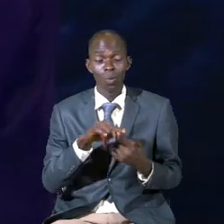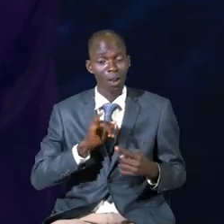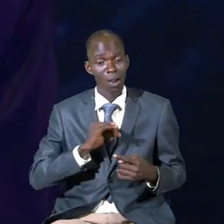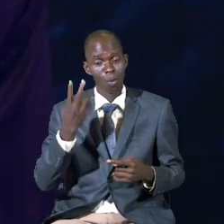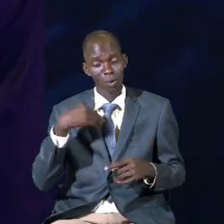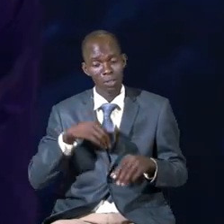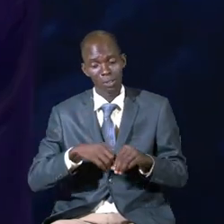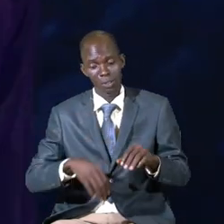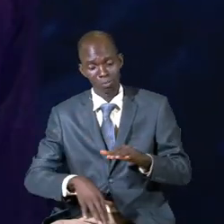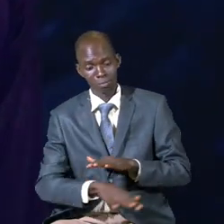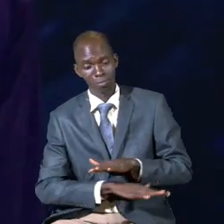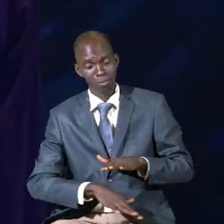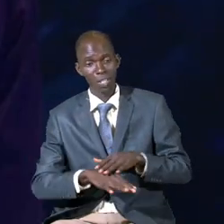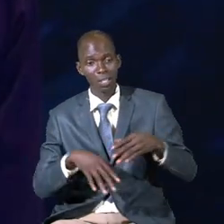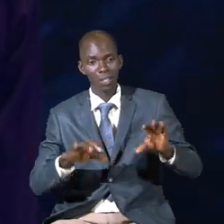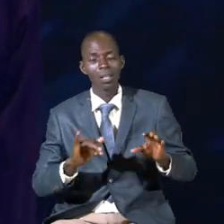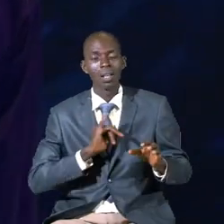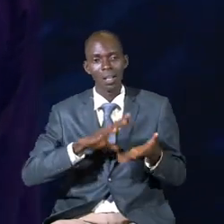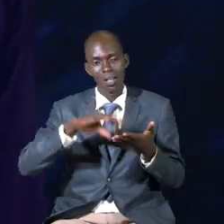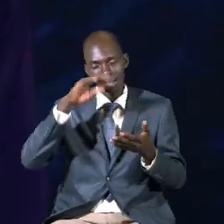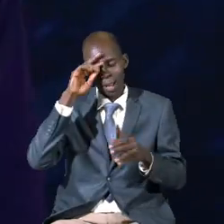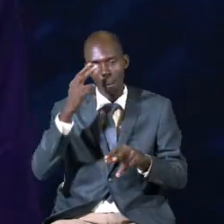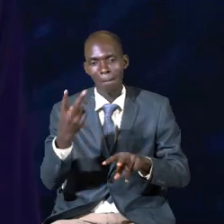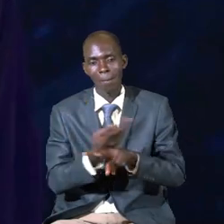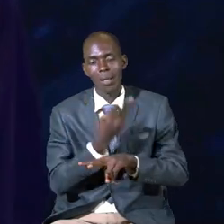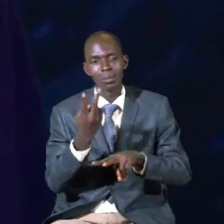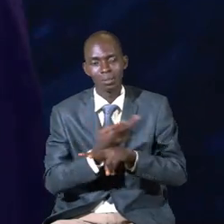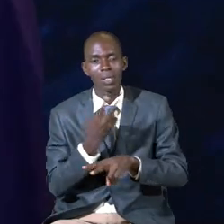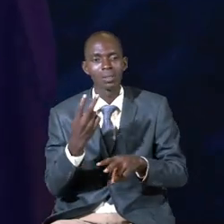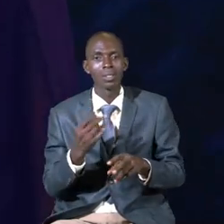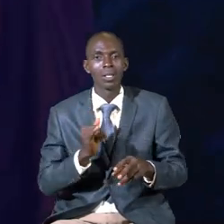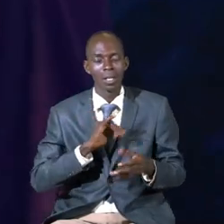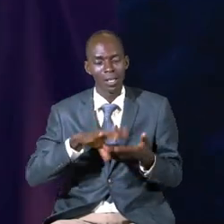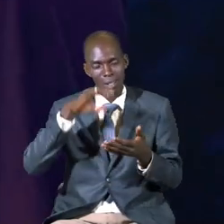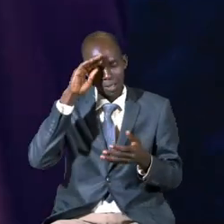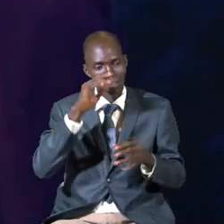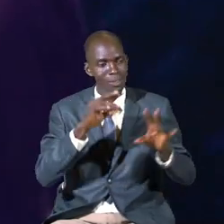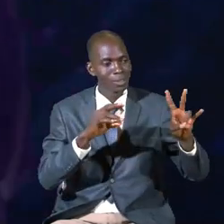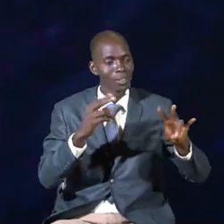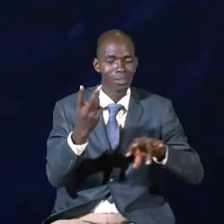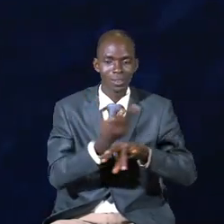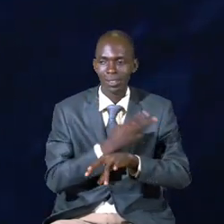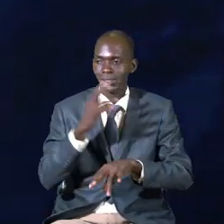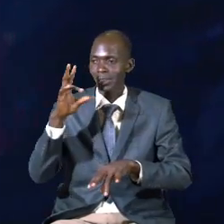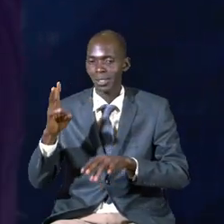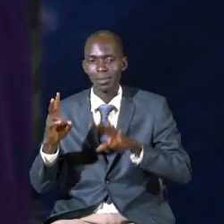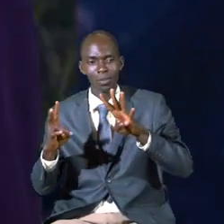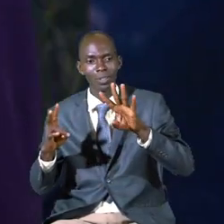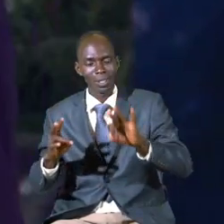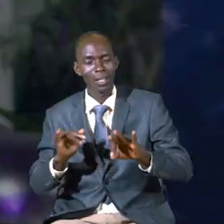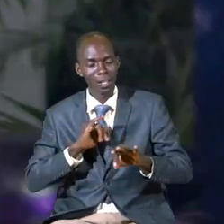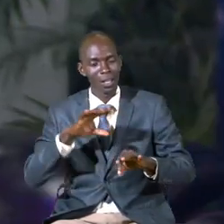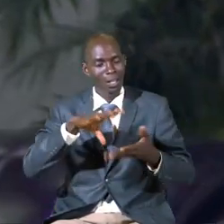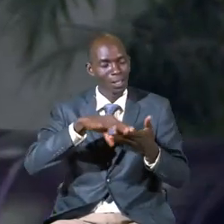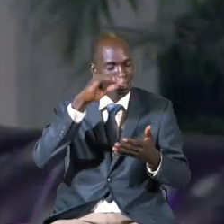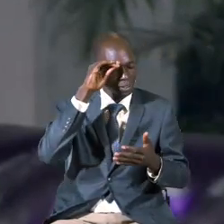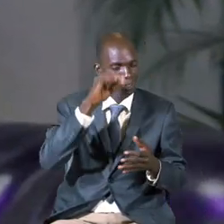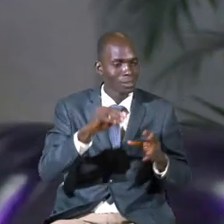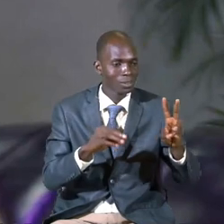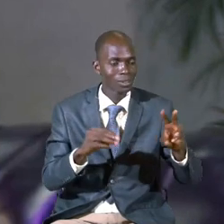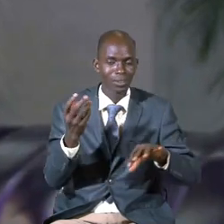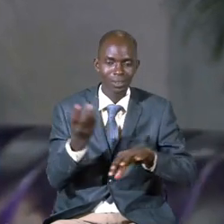i launched the multiplication table i learned 7 times 7 49 7 times 8 six and seven times nine